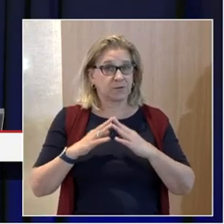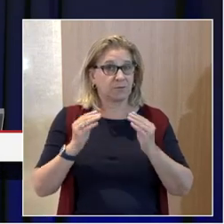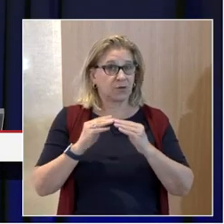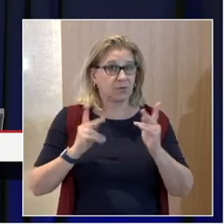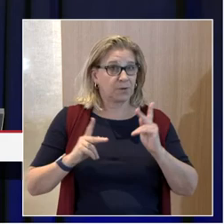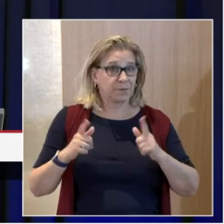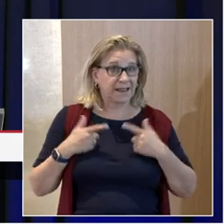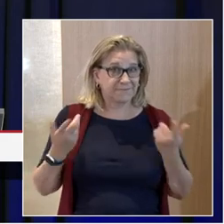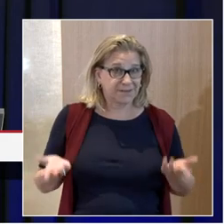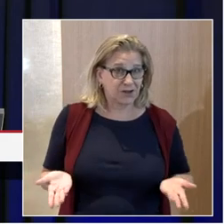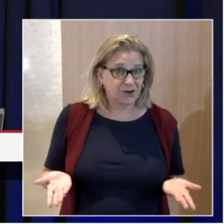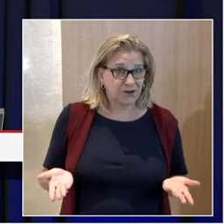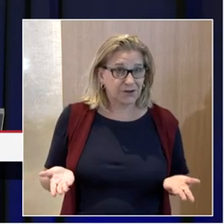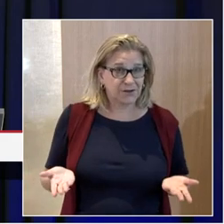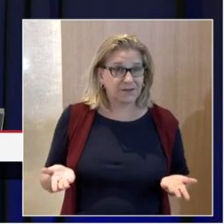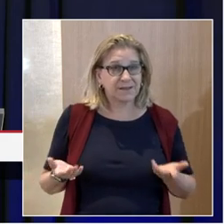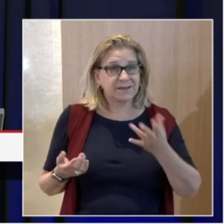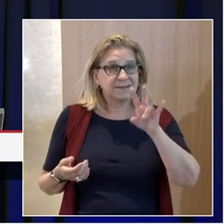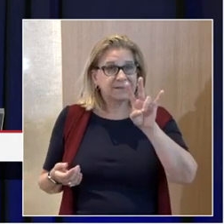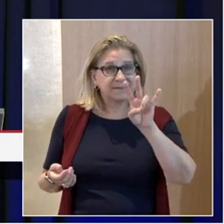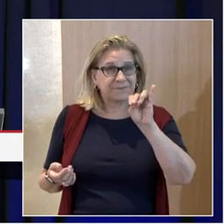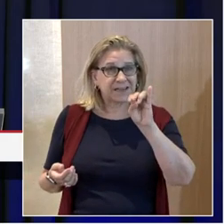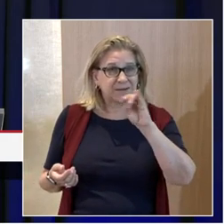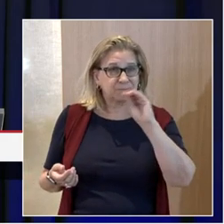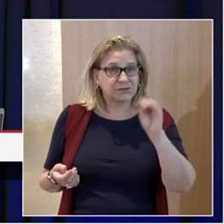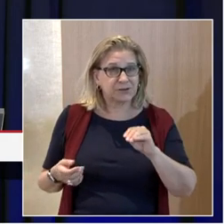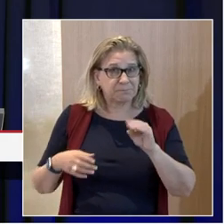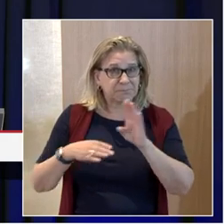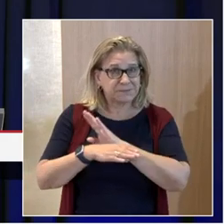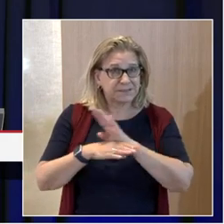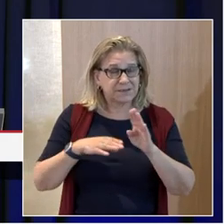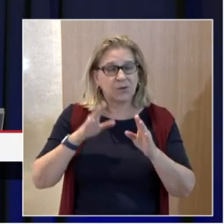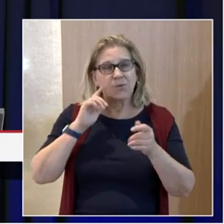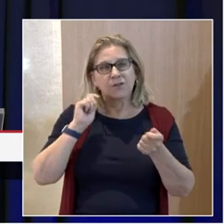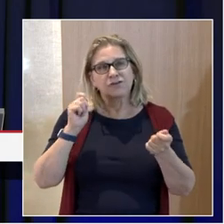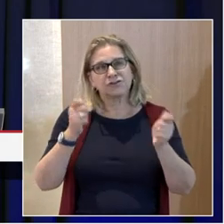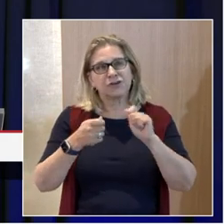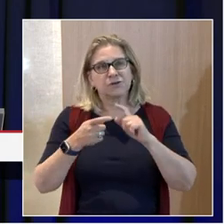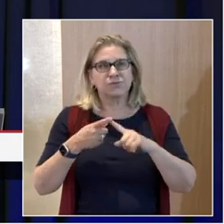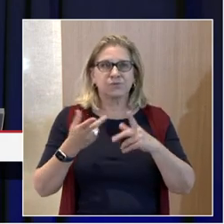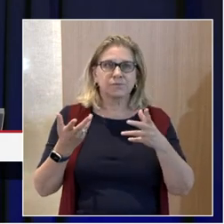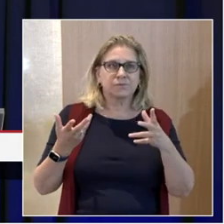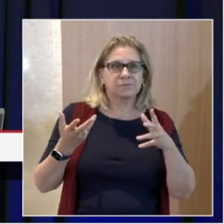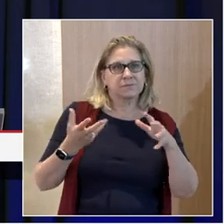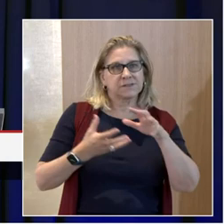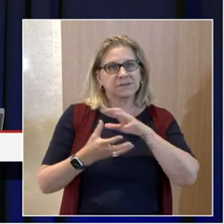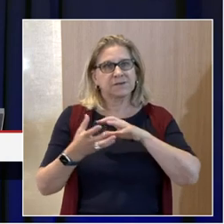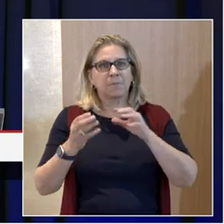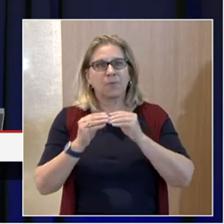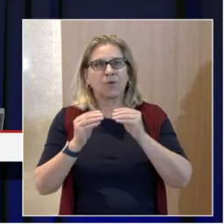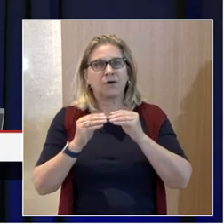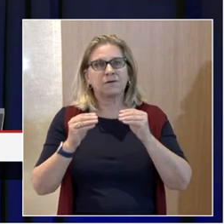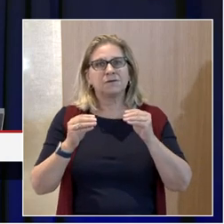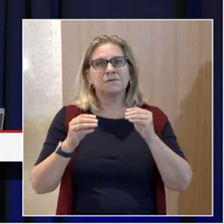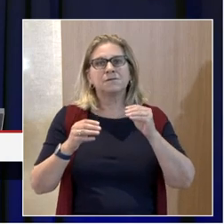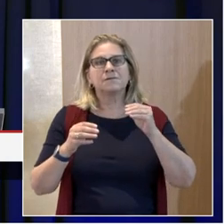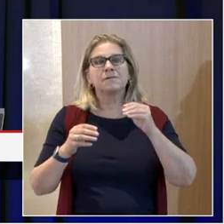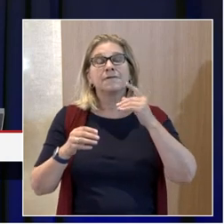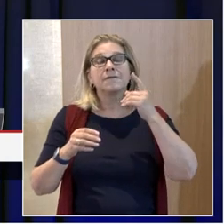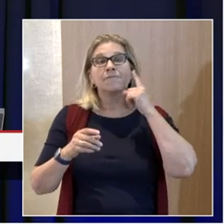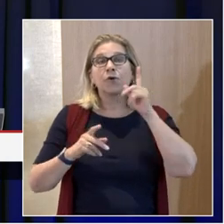commercial area to one that has more residents and more visitors and